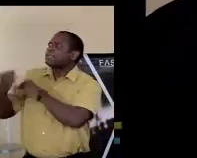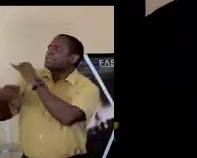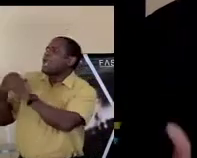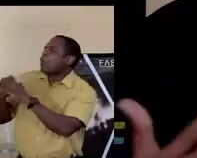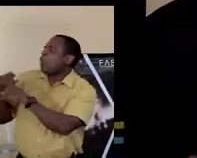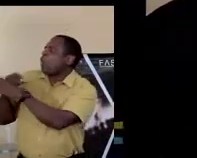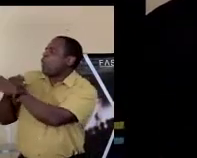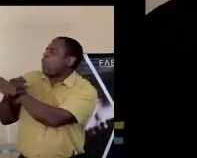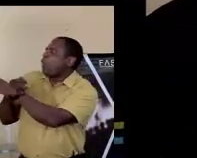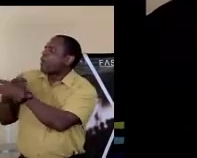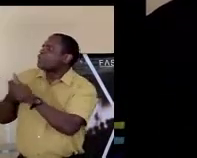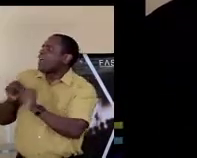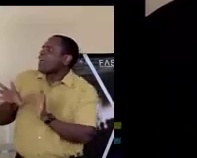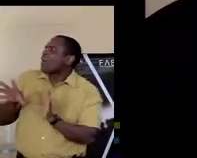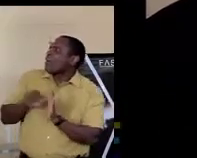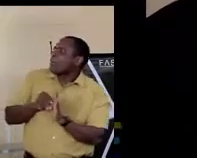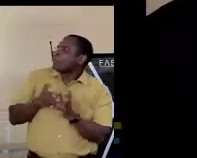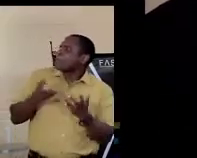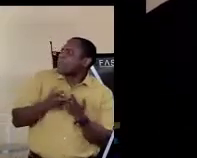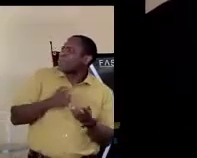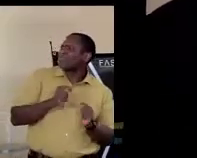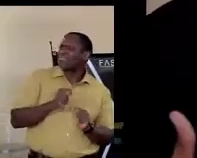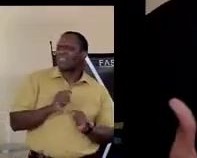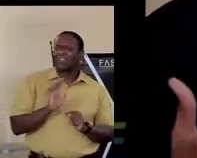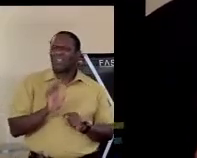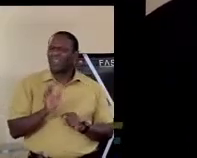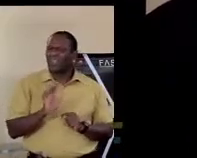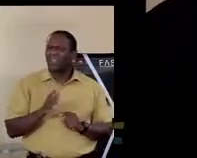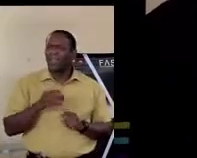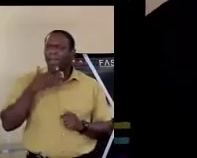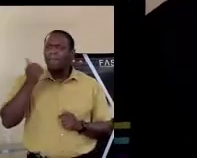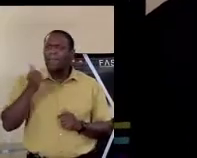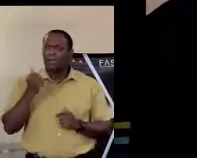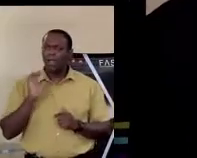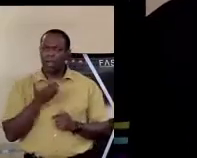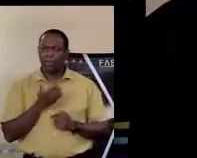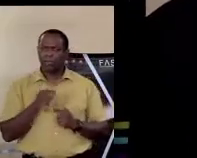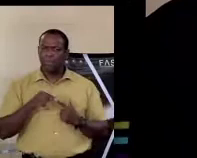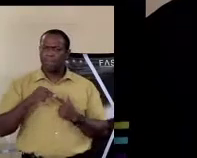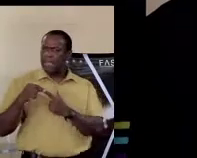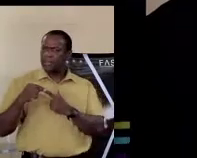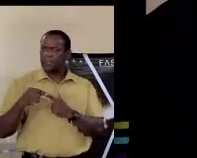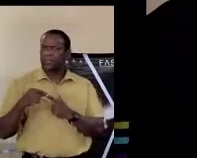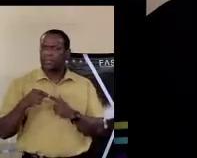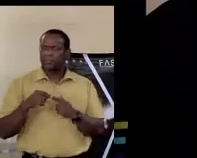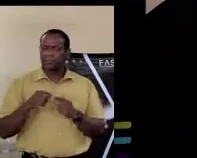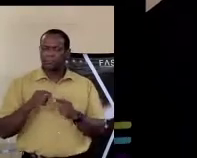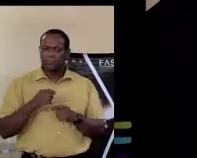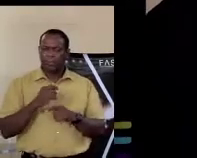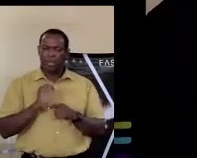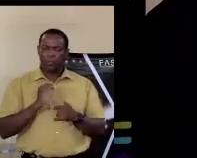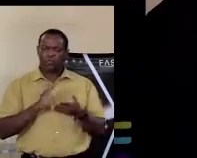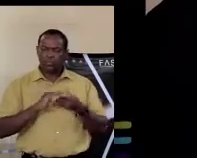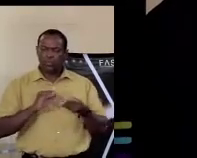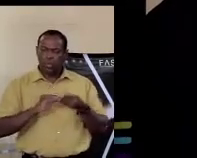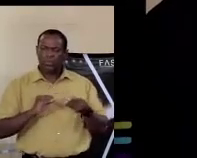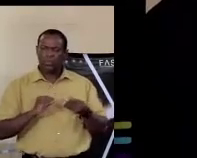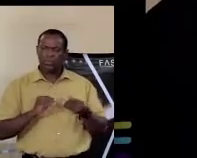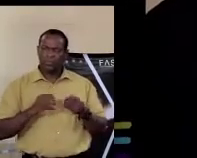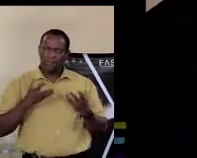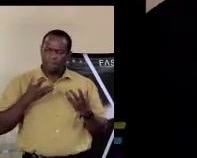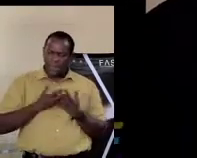is whatever, and this is what makes me a designer. What we are hearing here is a little bit of the